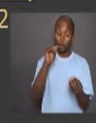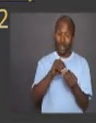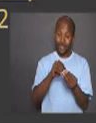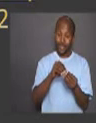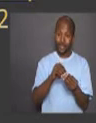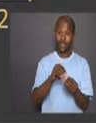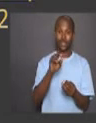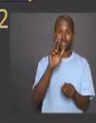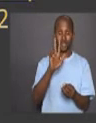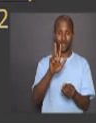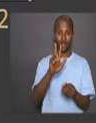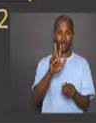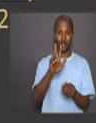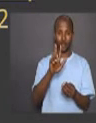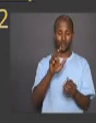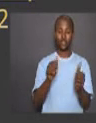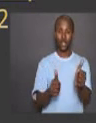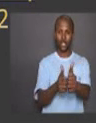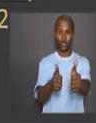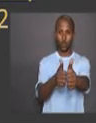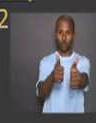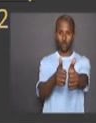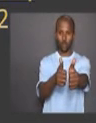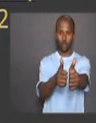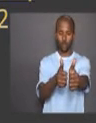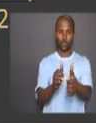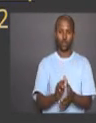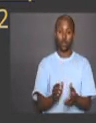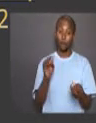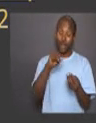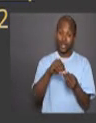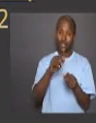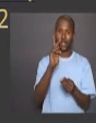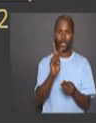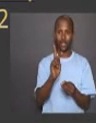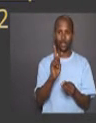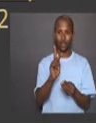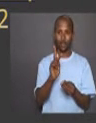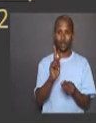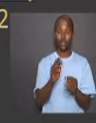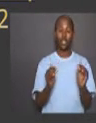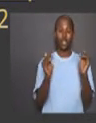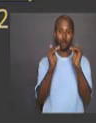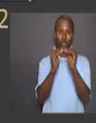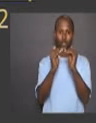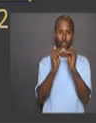2 plus 3, and so on, plus